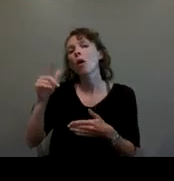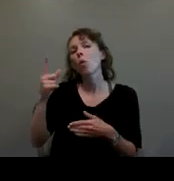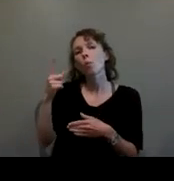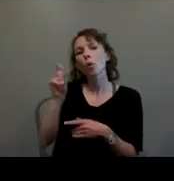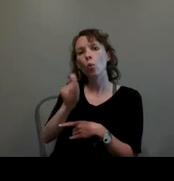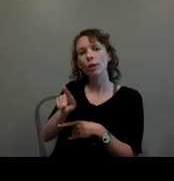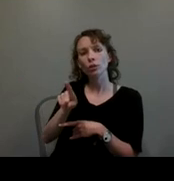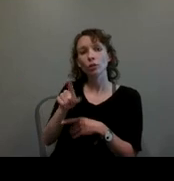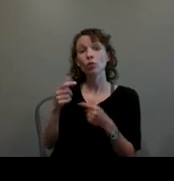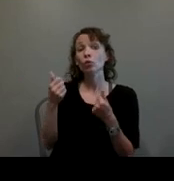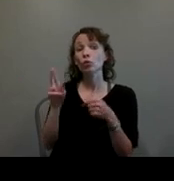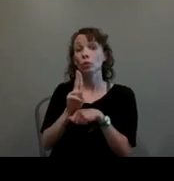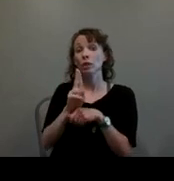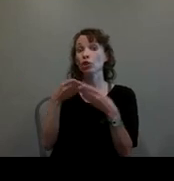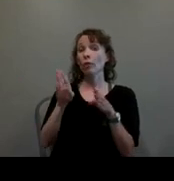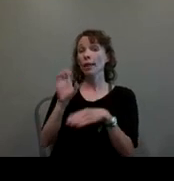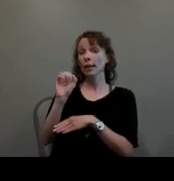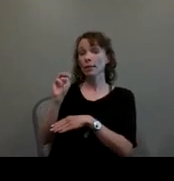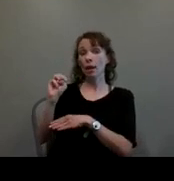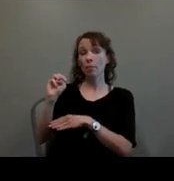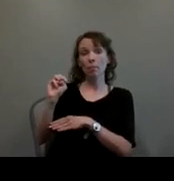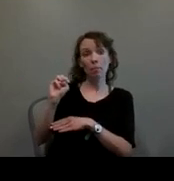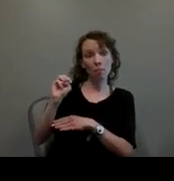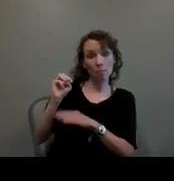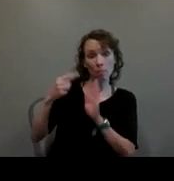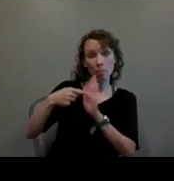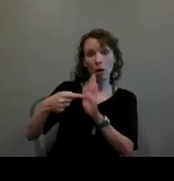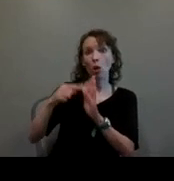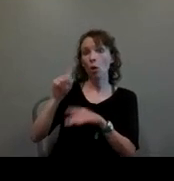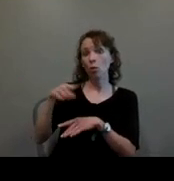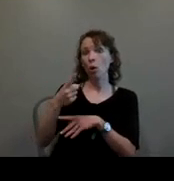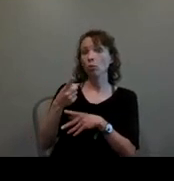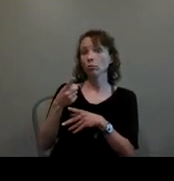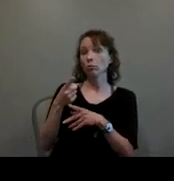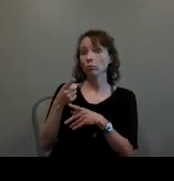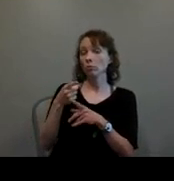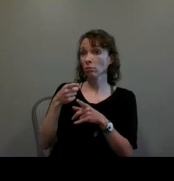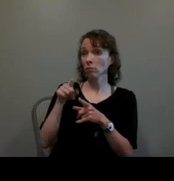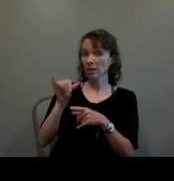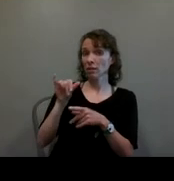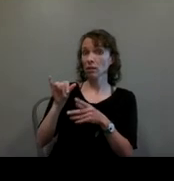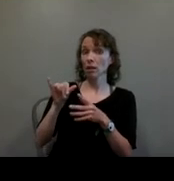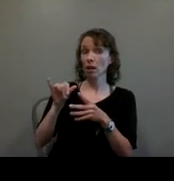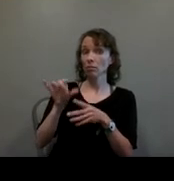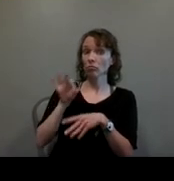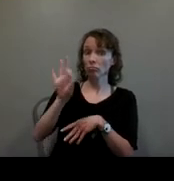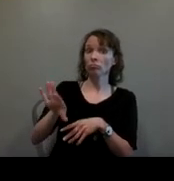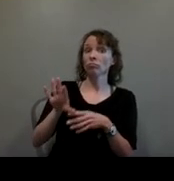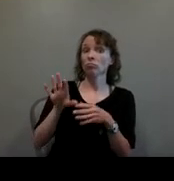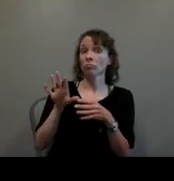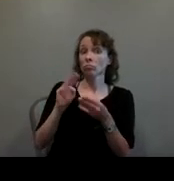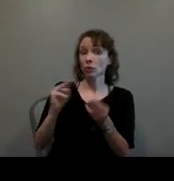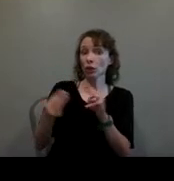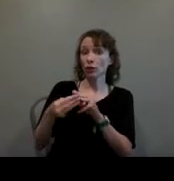does using the general ESM model alone end up introducing mutations in the framework region that are typically germline constrained? And without